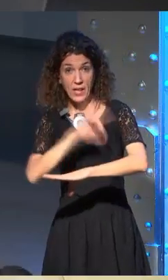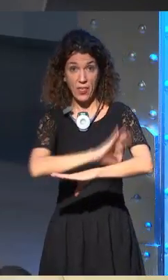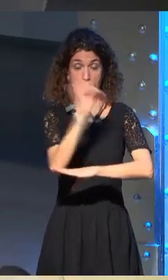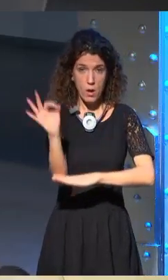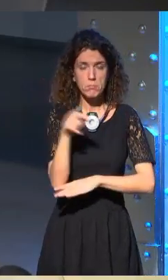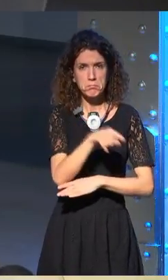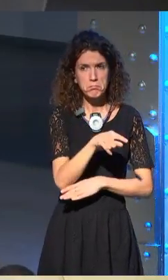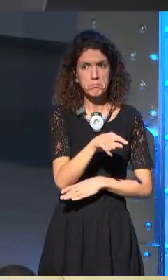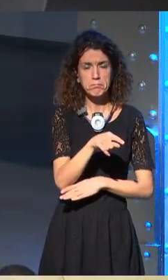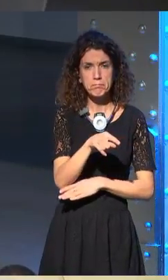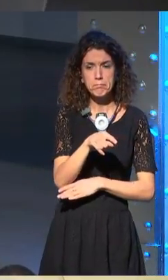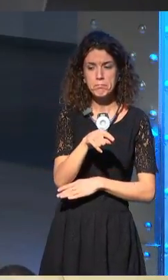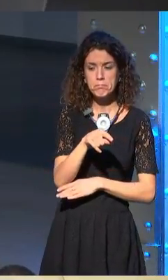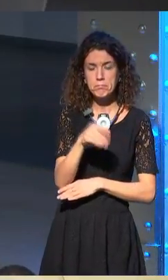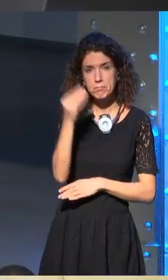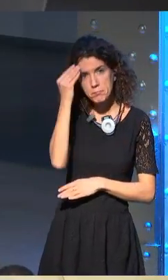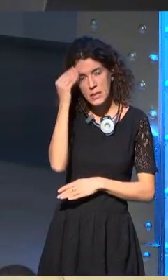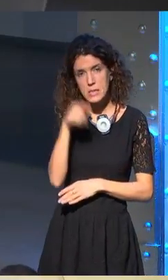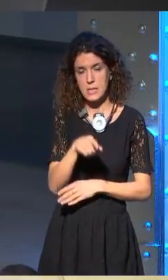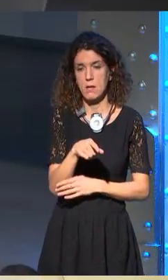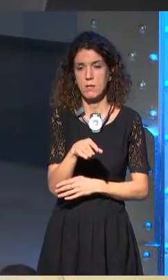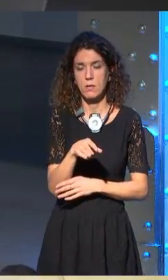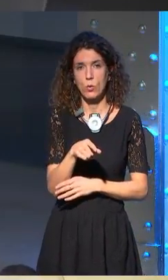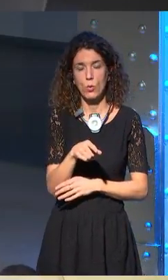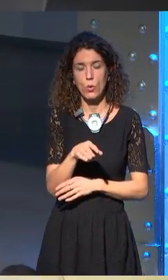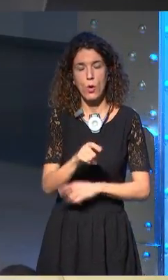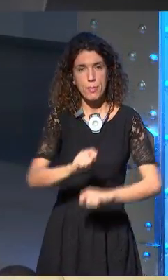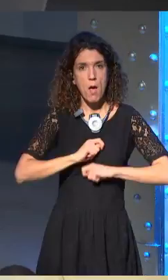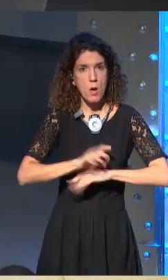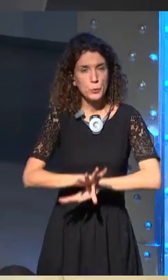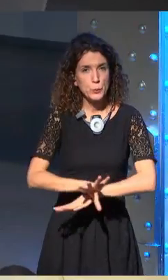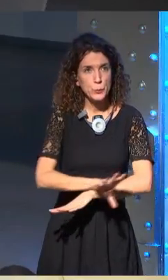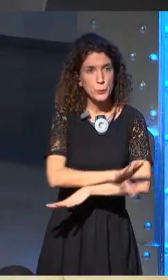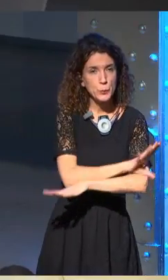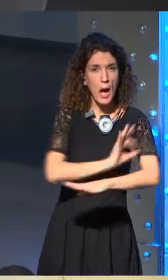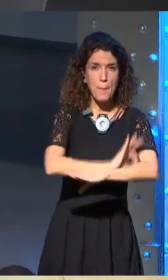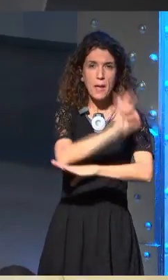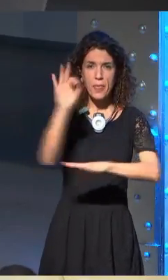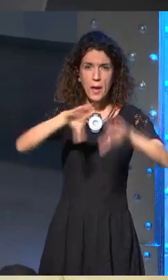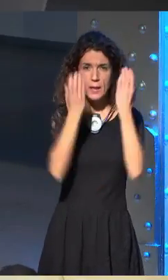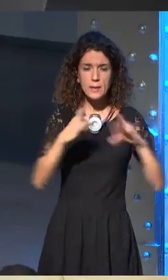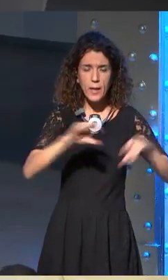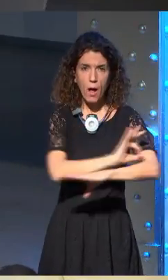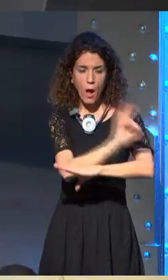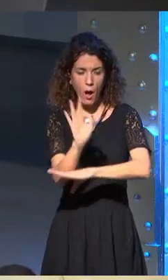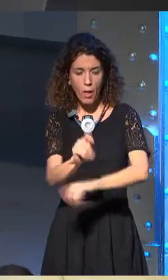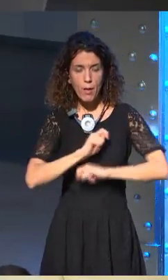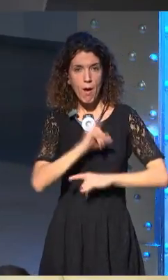a sunrise and a sunset every 45 minutes, are you still thrilled